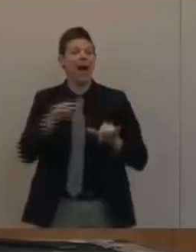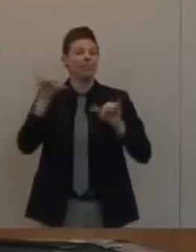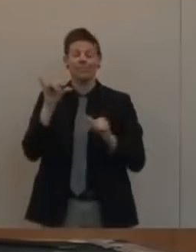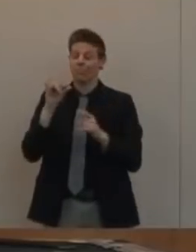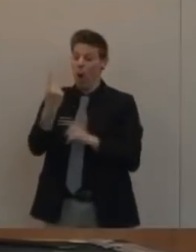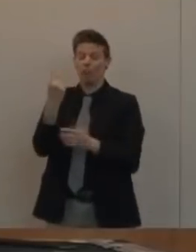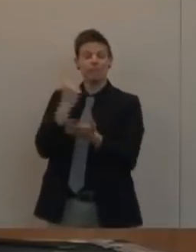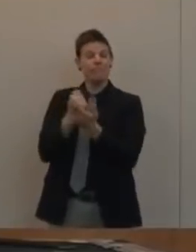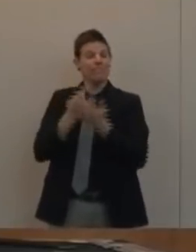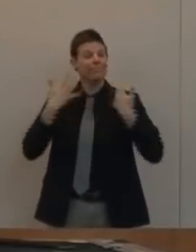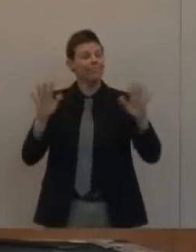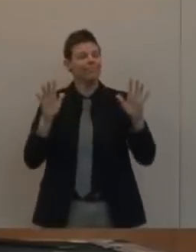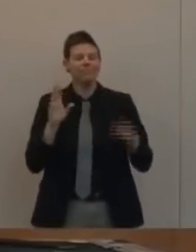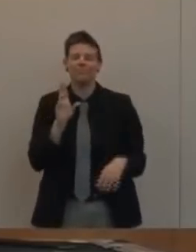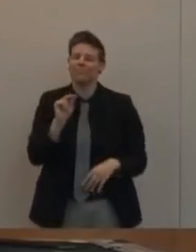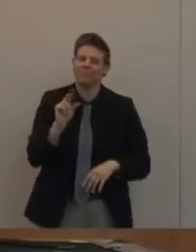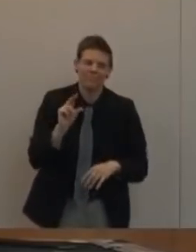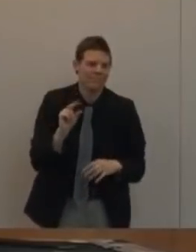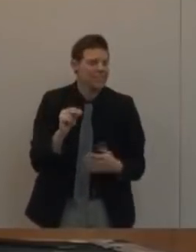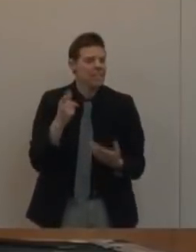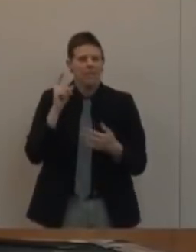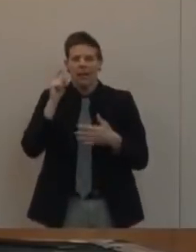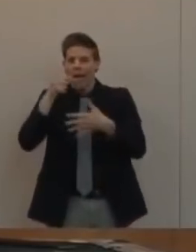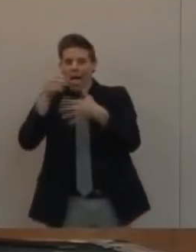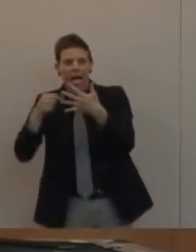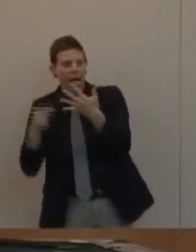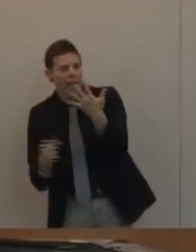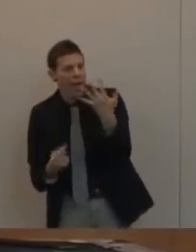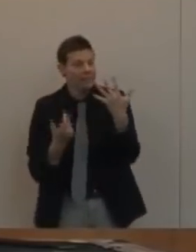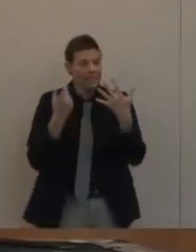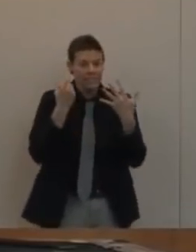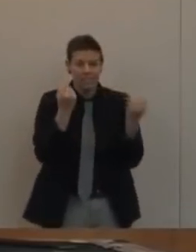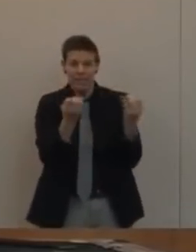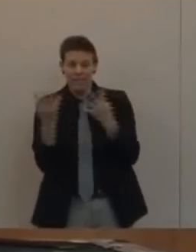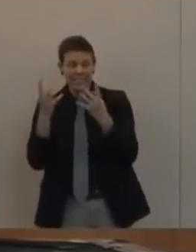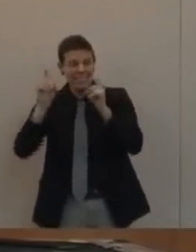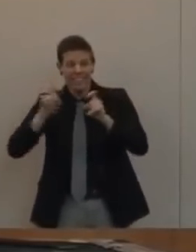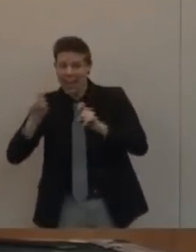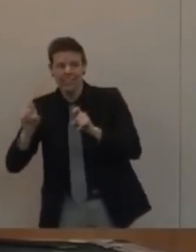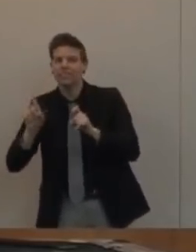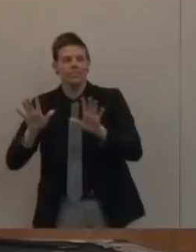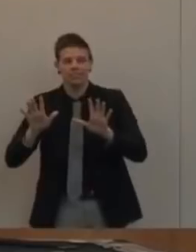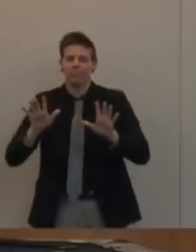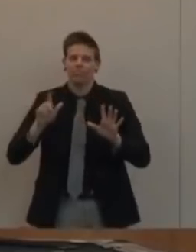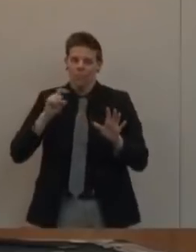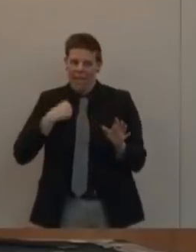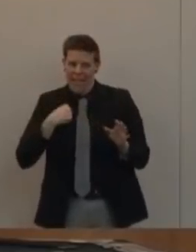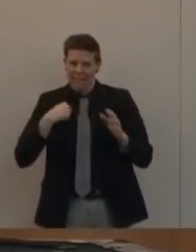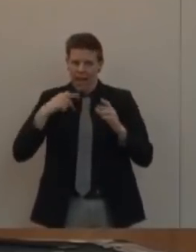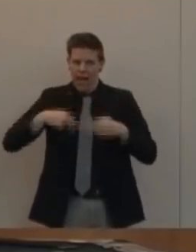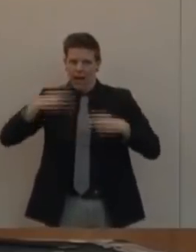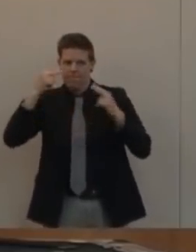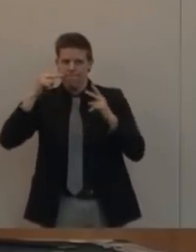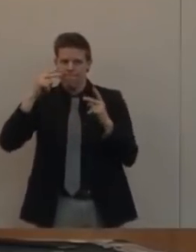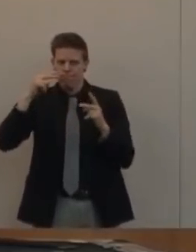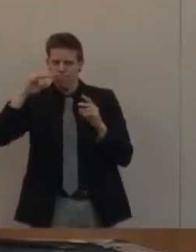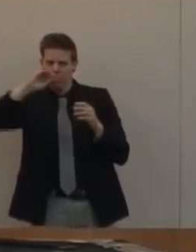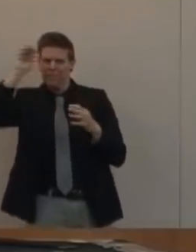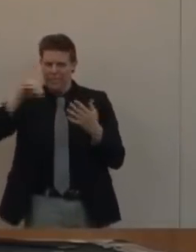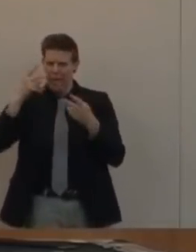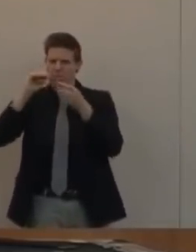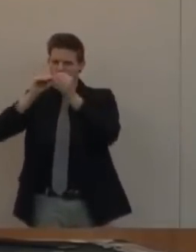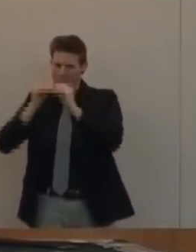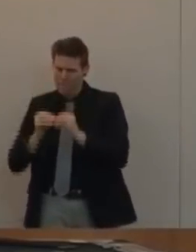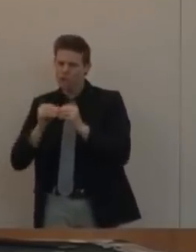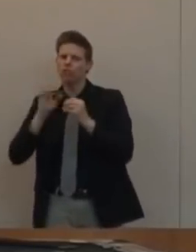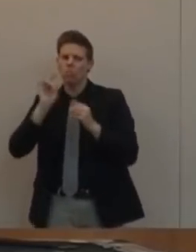protocols that have been tested in the context. So we've got a high degree. I think we're gaining